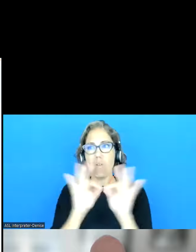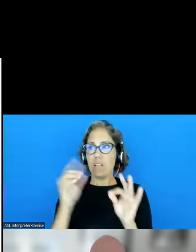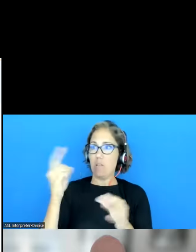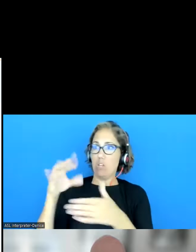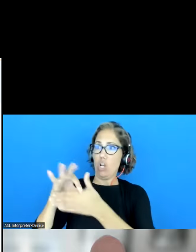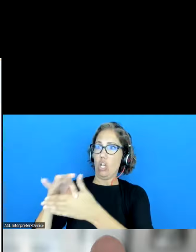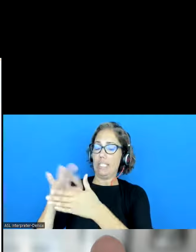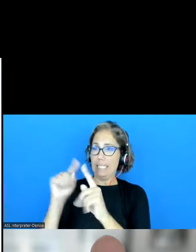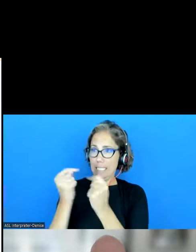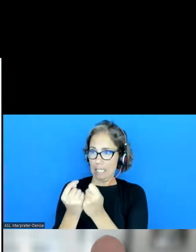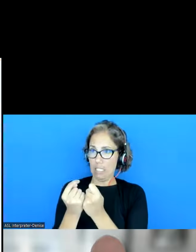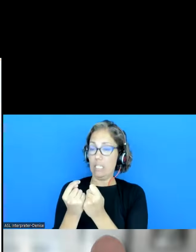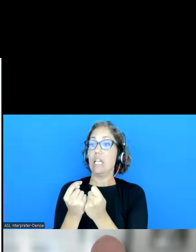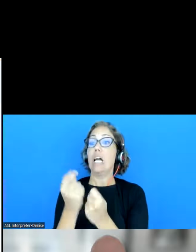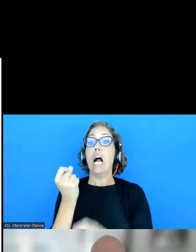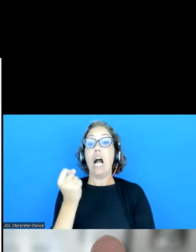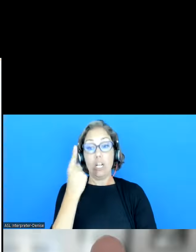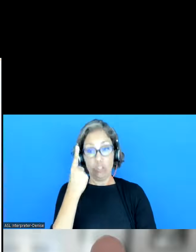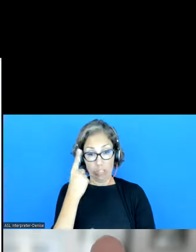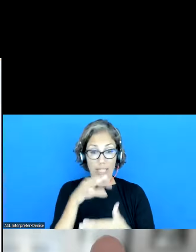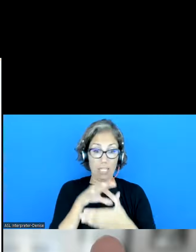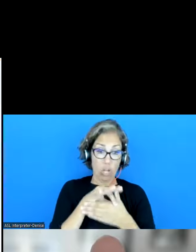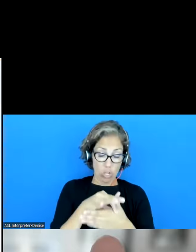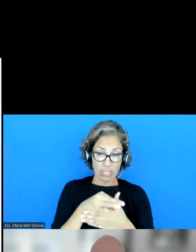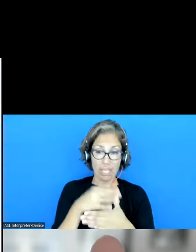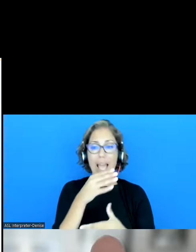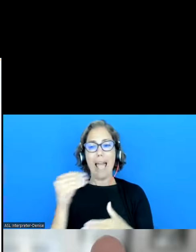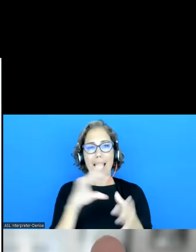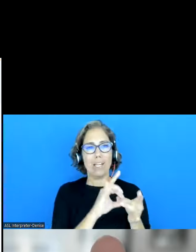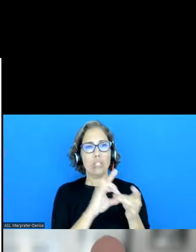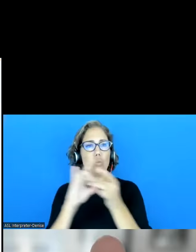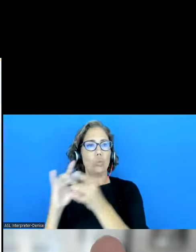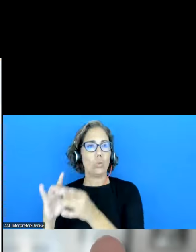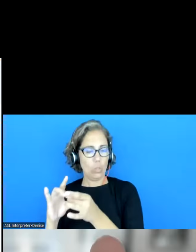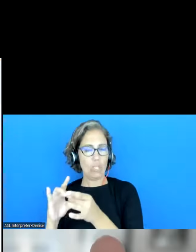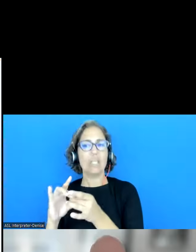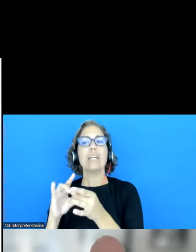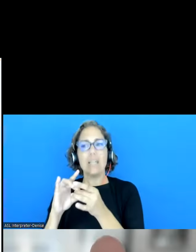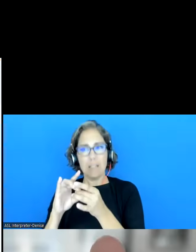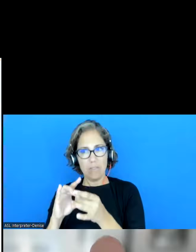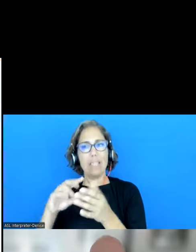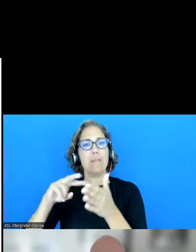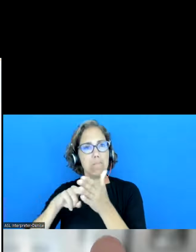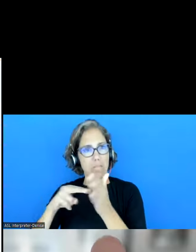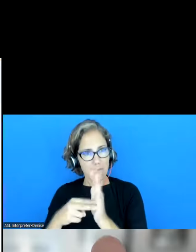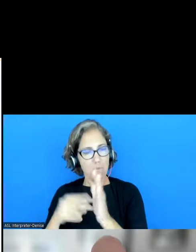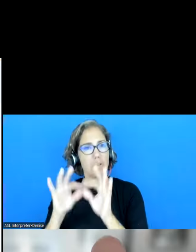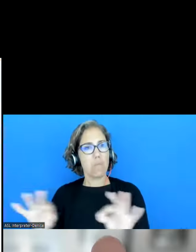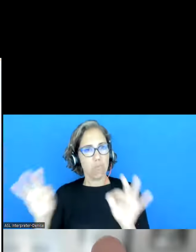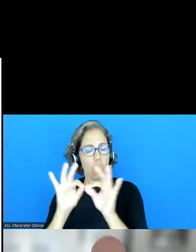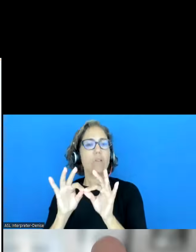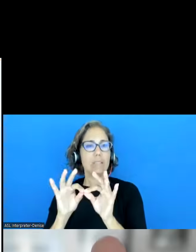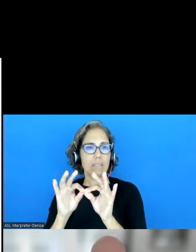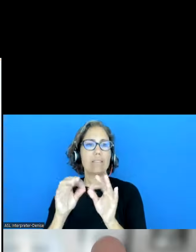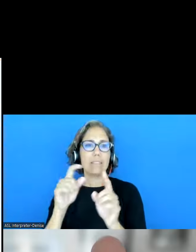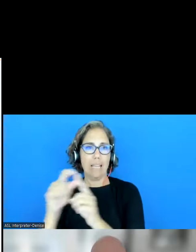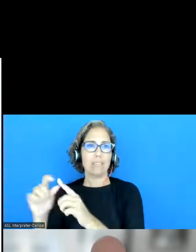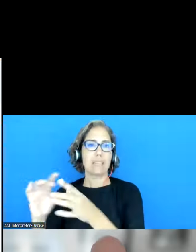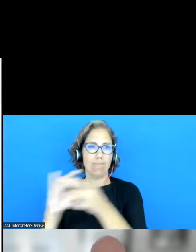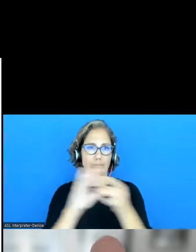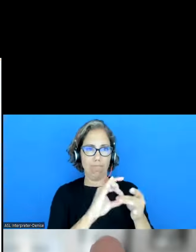that understand the context and associate the correct and meaningful alternative text to that specific image.